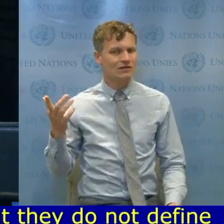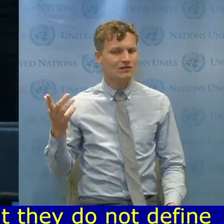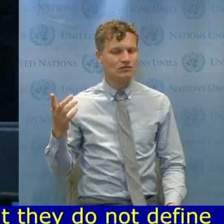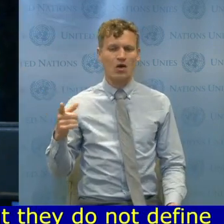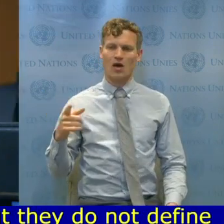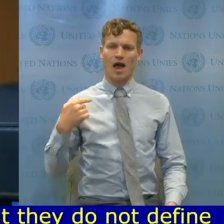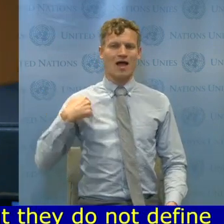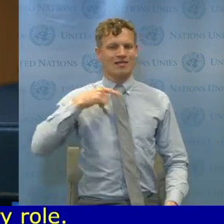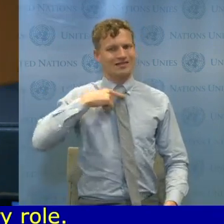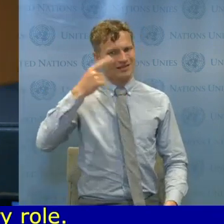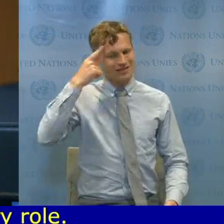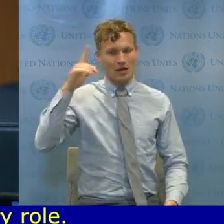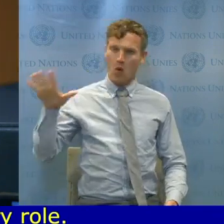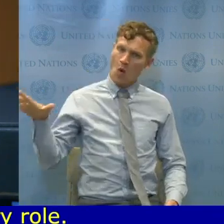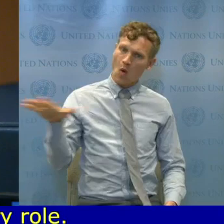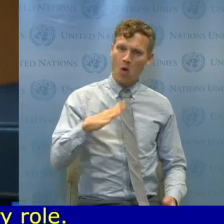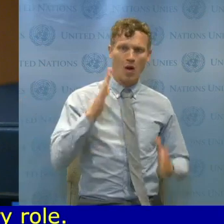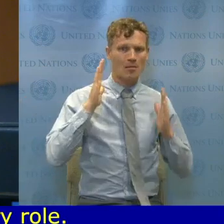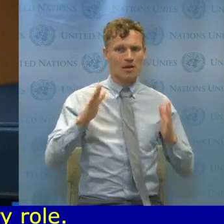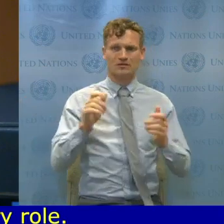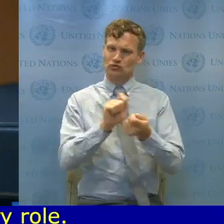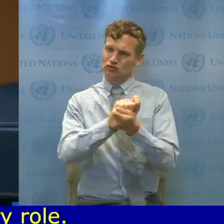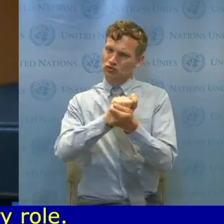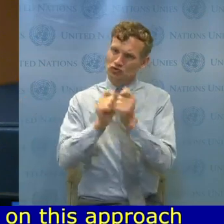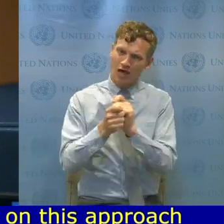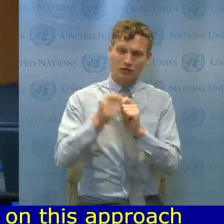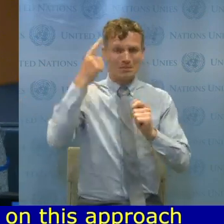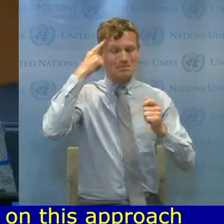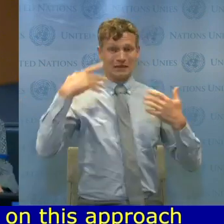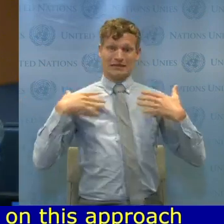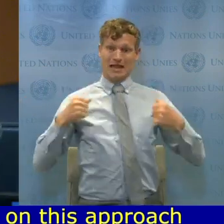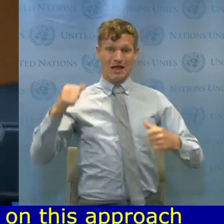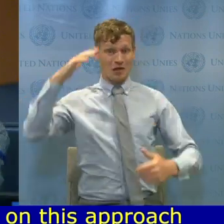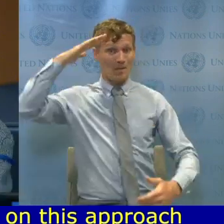social model of disability of CRPD. Thank you.